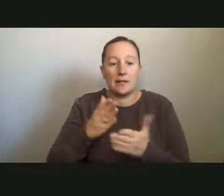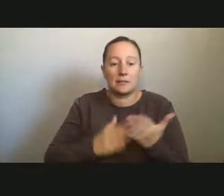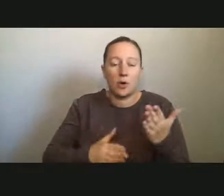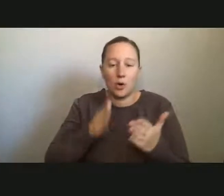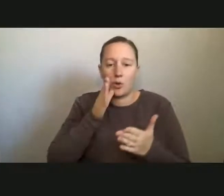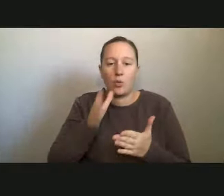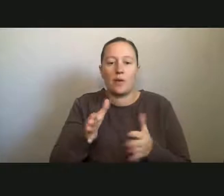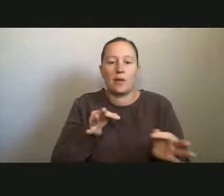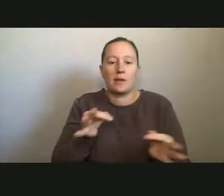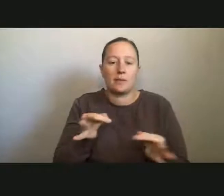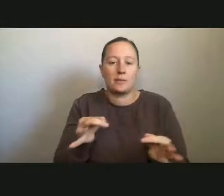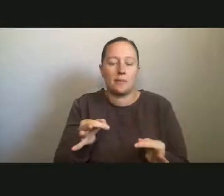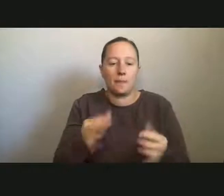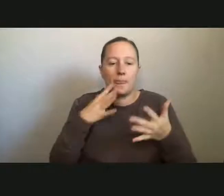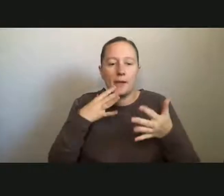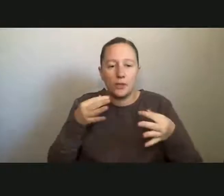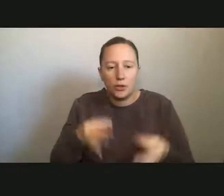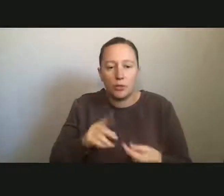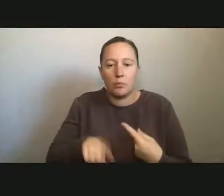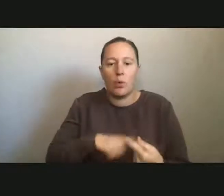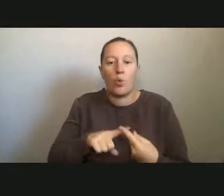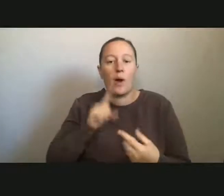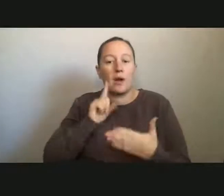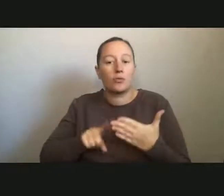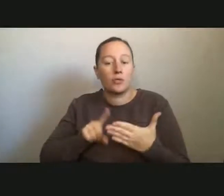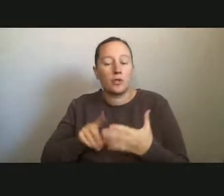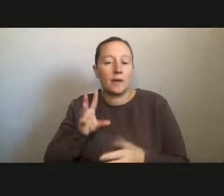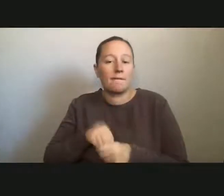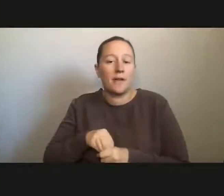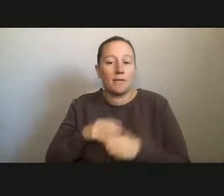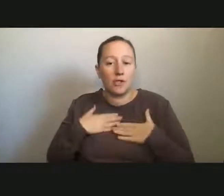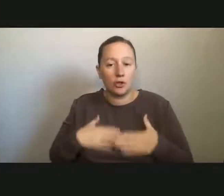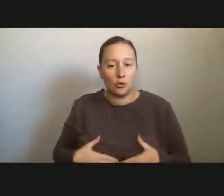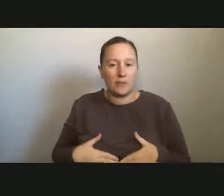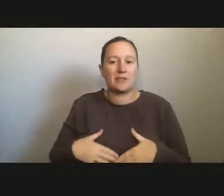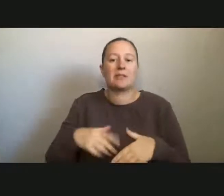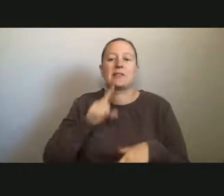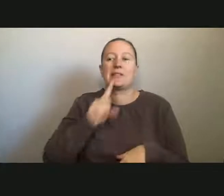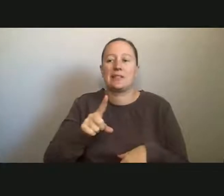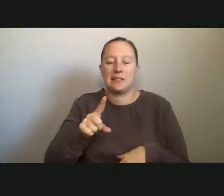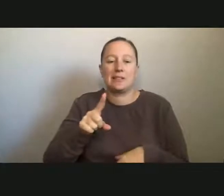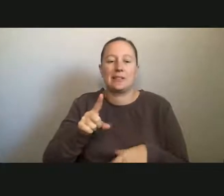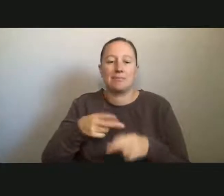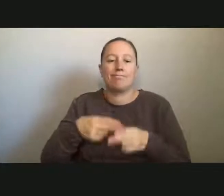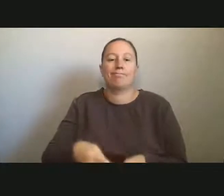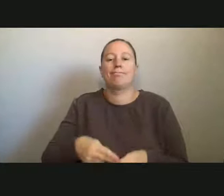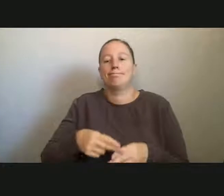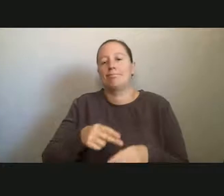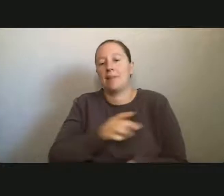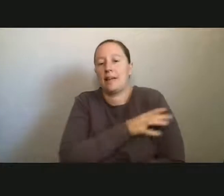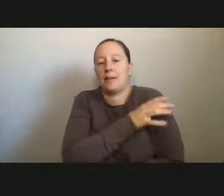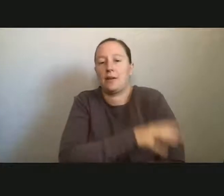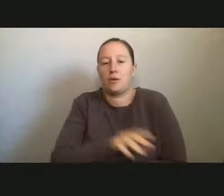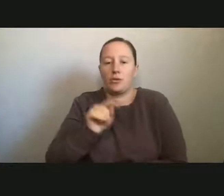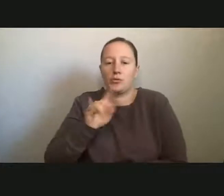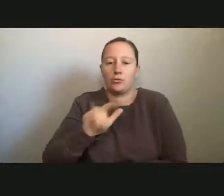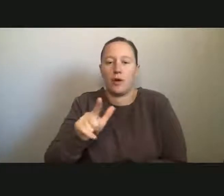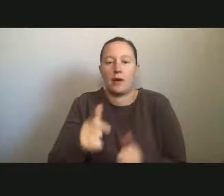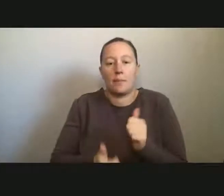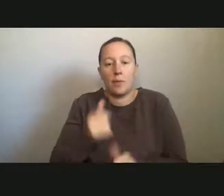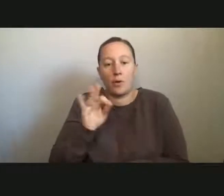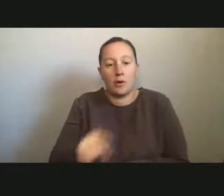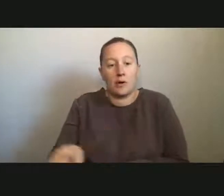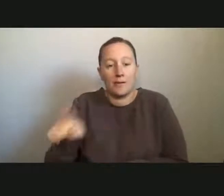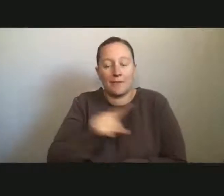guys about determining when research involving human subjects is a clinical trial. Most of you have